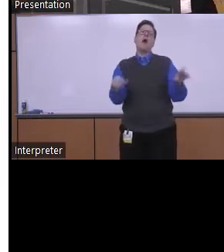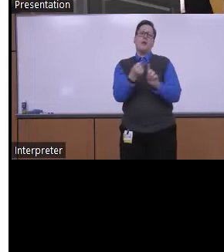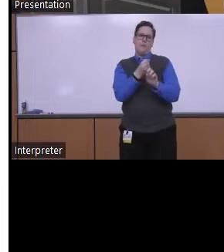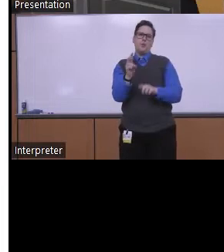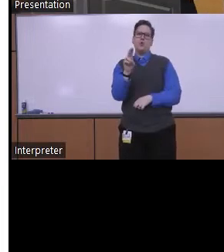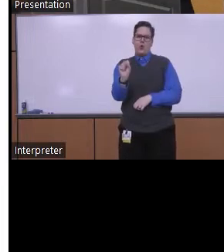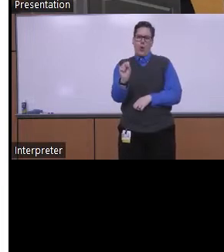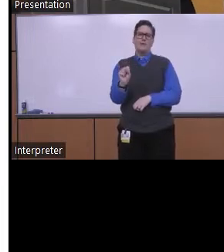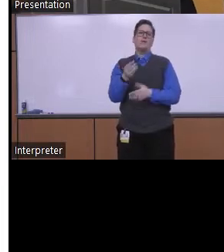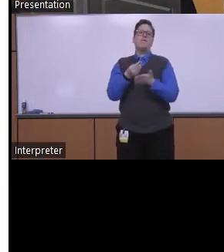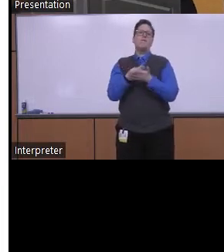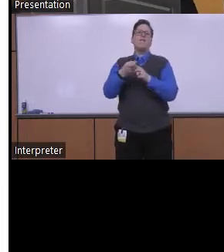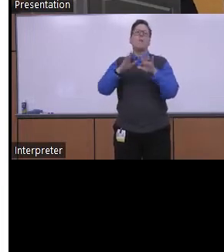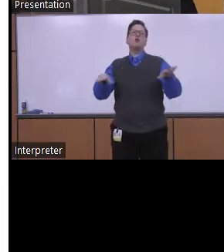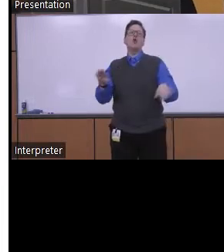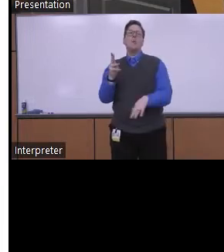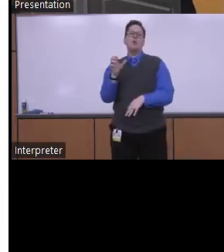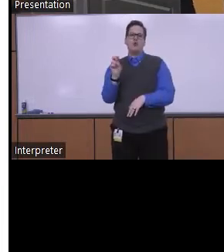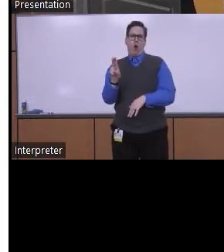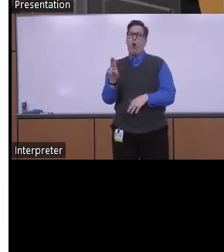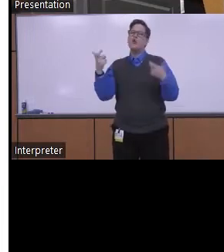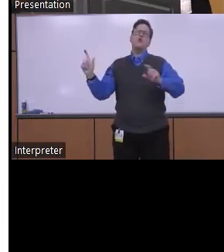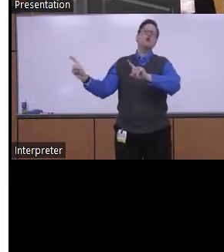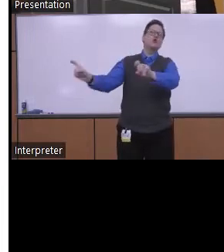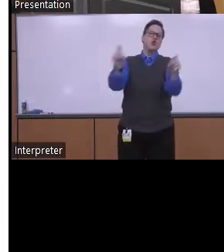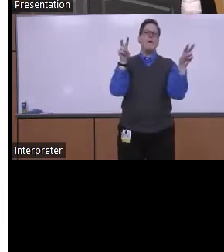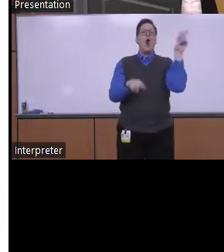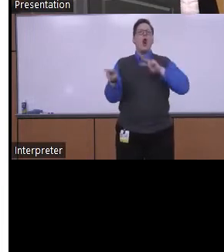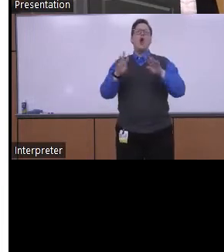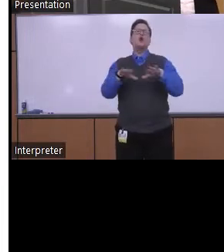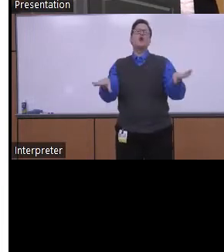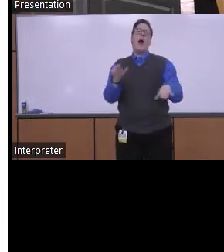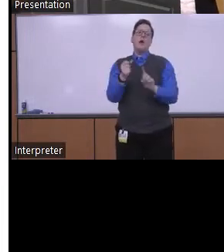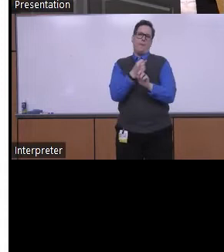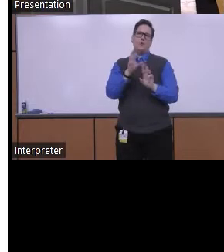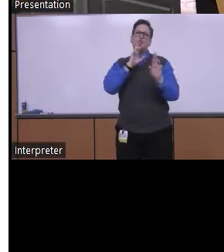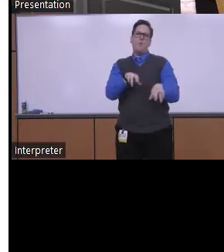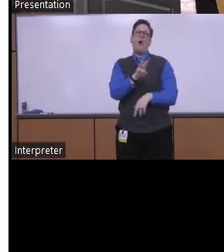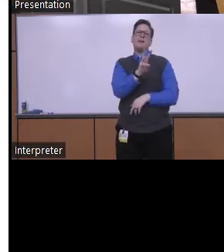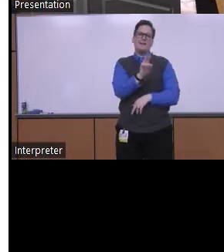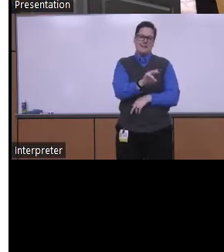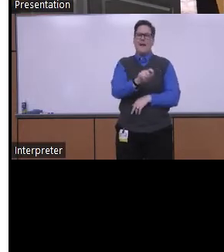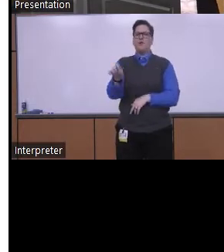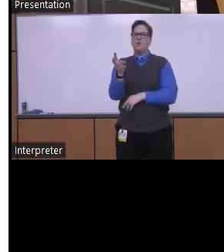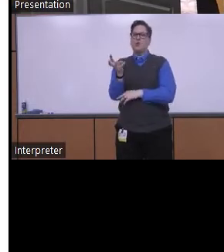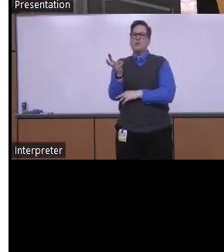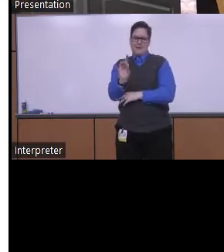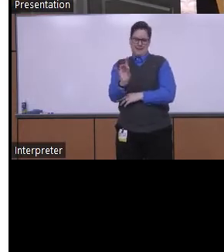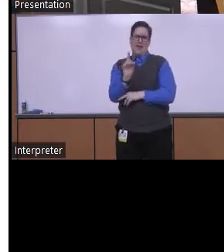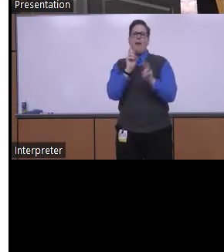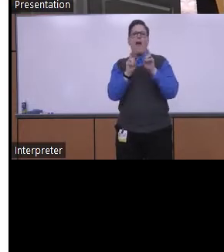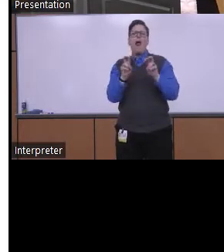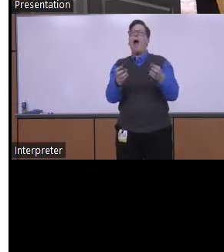It was funded by the Children's Bureau. And it was like a massive survey looking at reports of child abuse from 1967 and 1968 to analyze